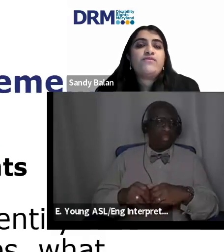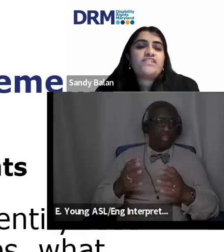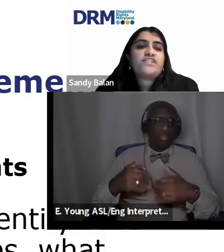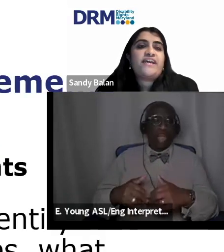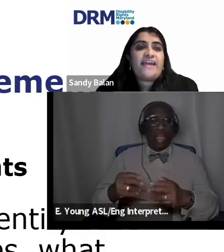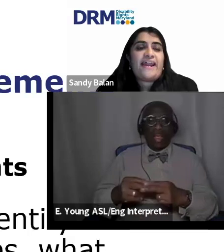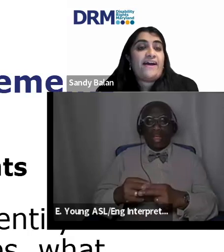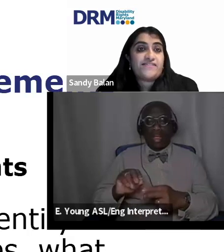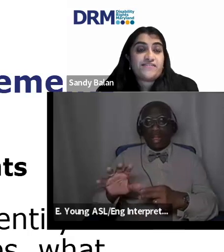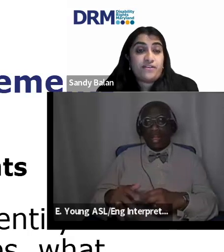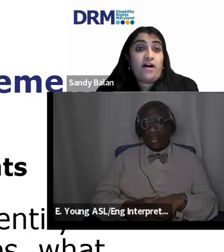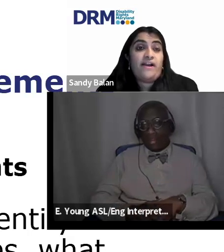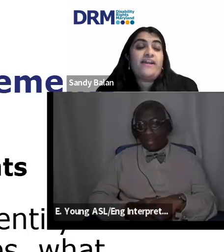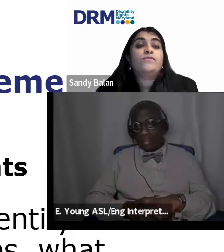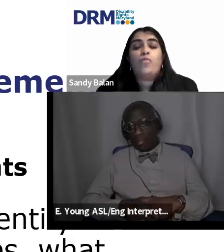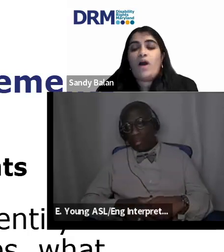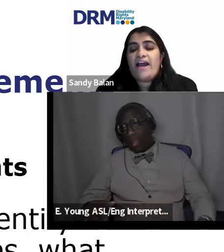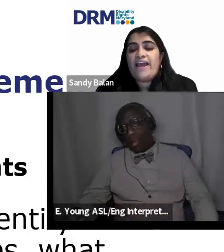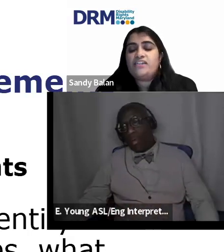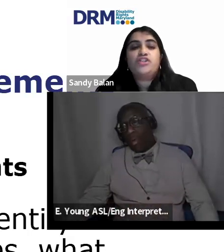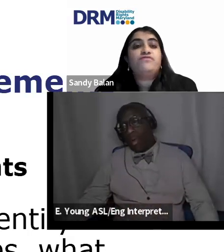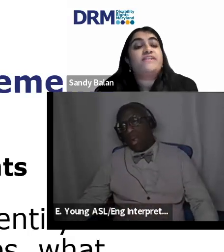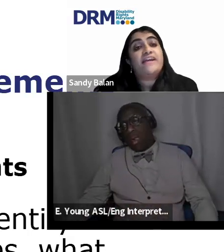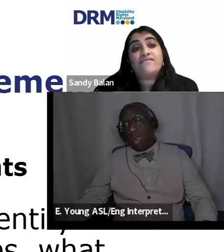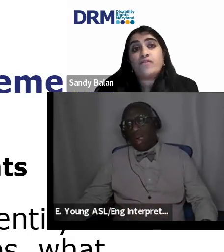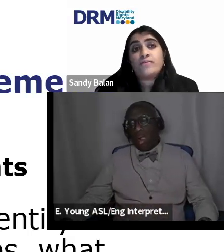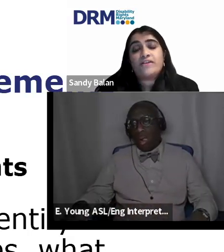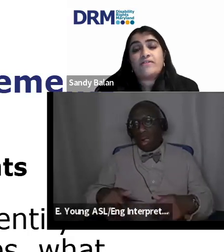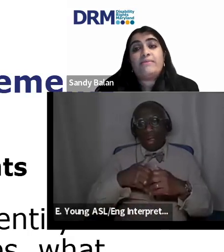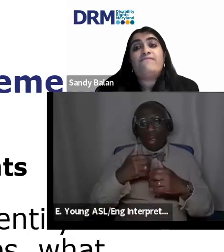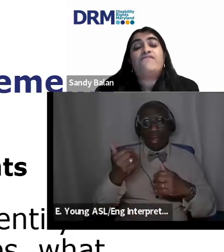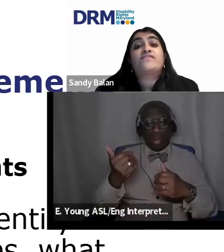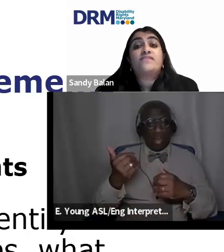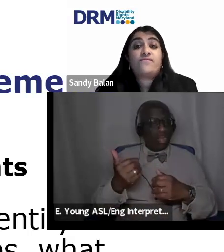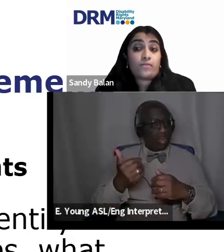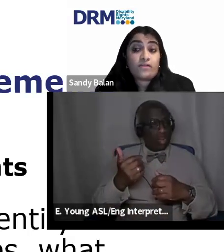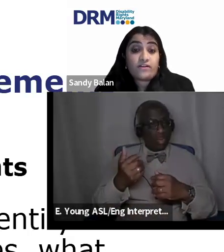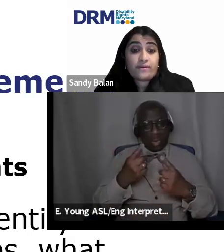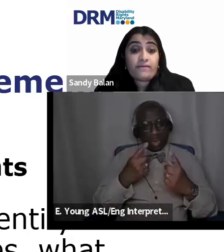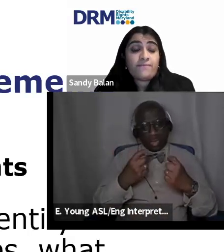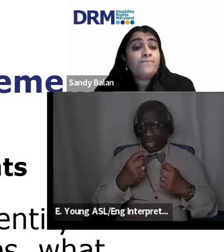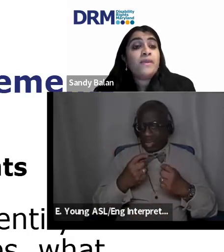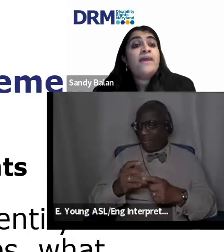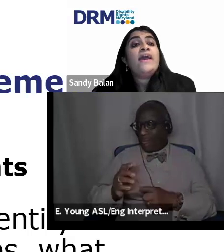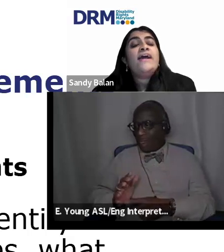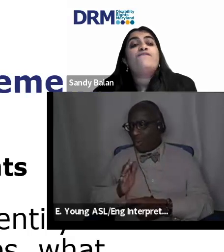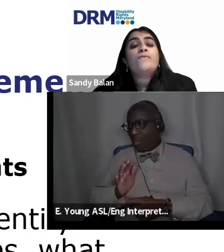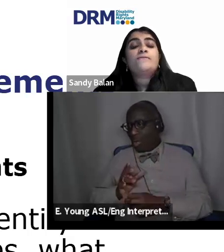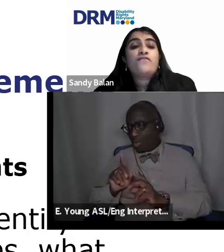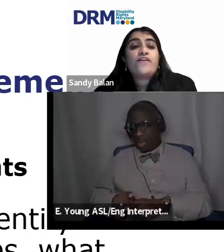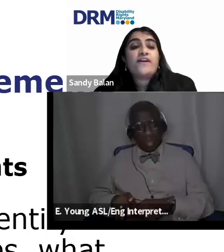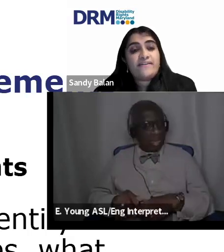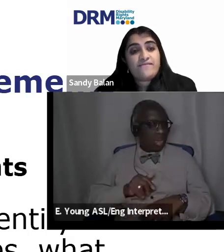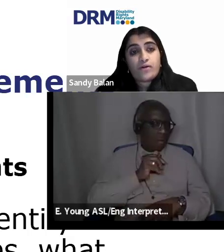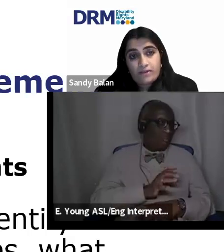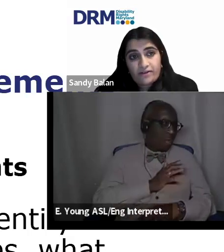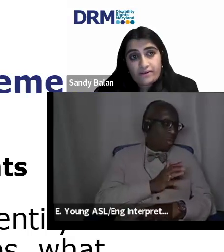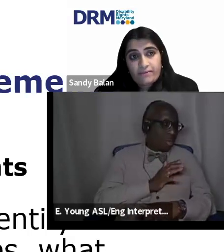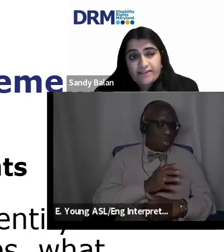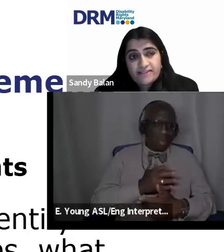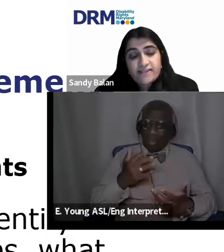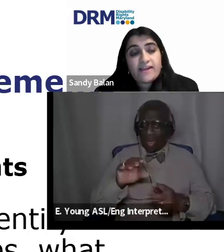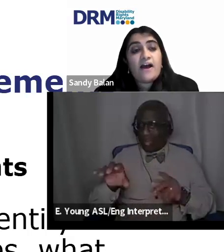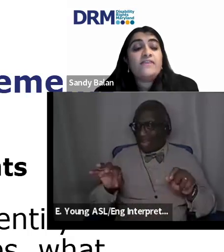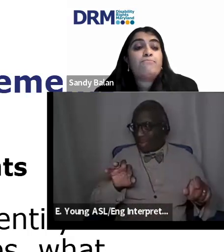So another question I get asked a lot is why choose an informal agreement versus a formal agreement? And so for